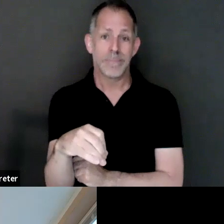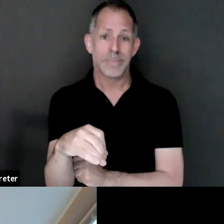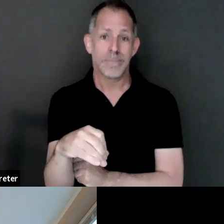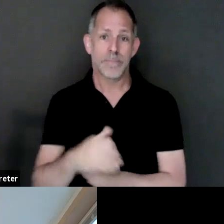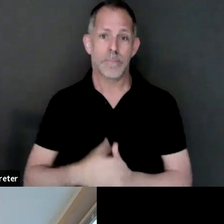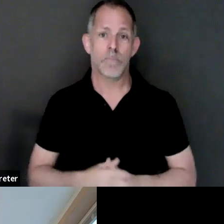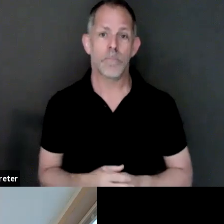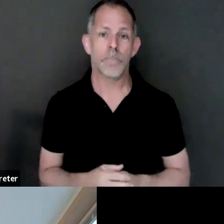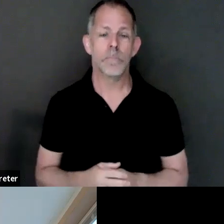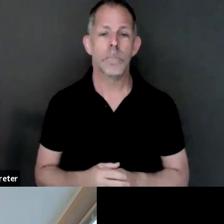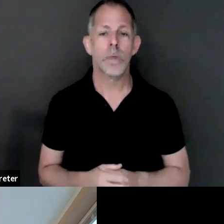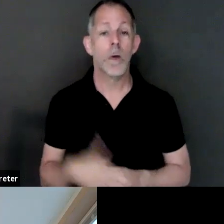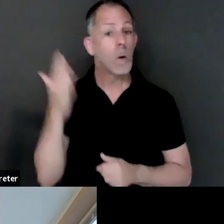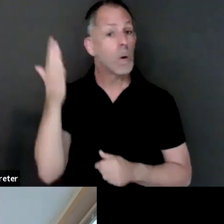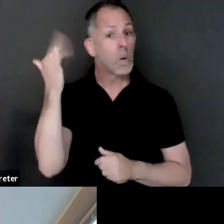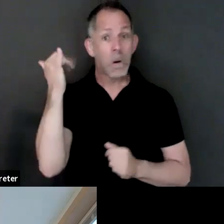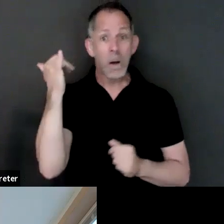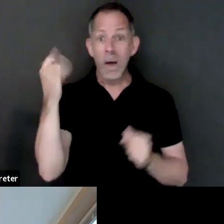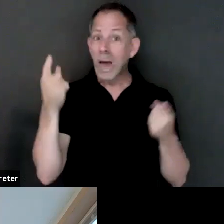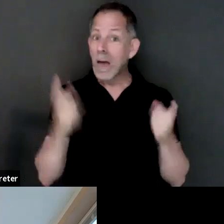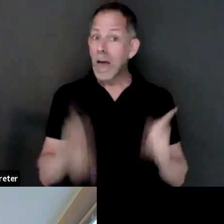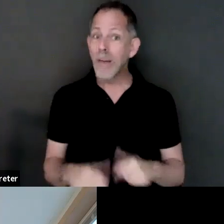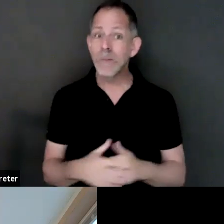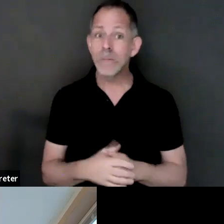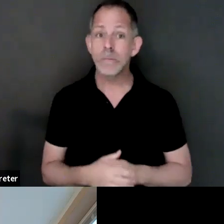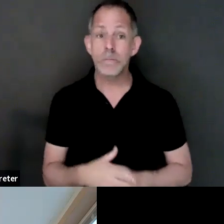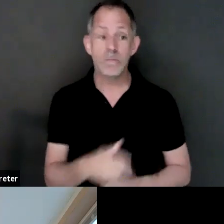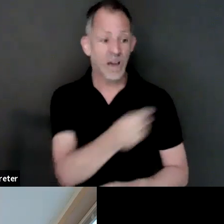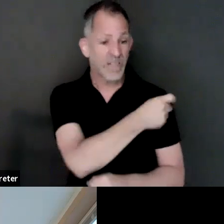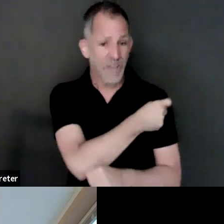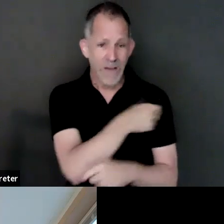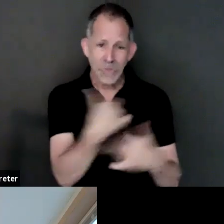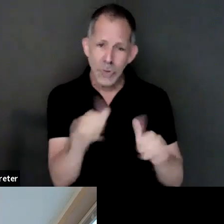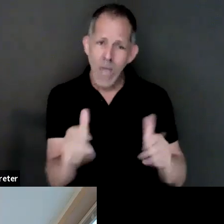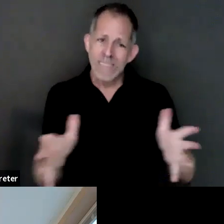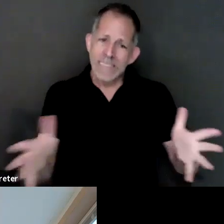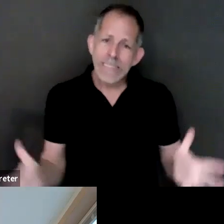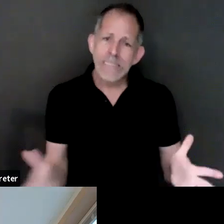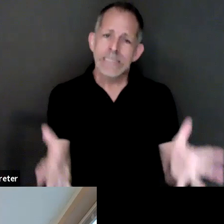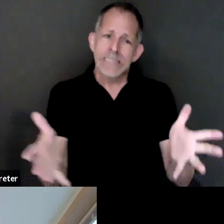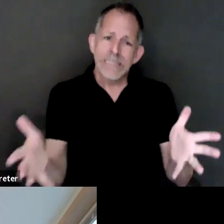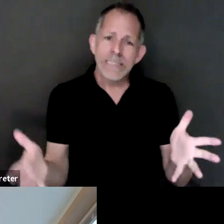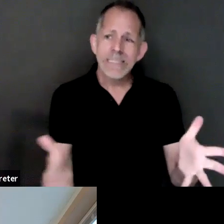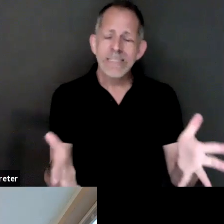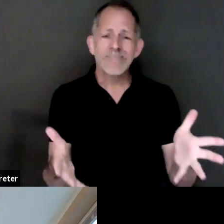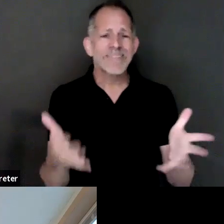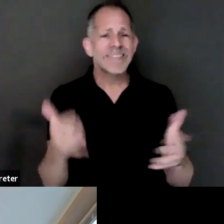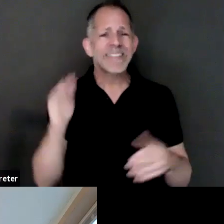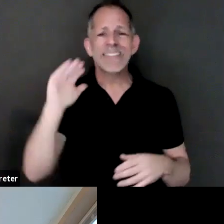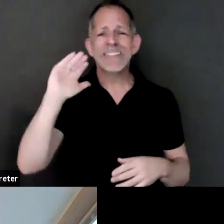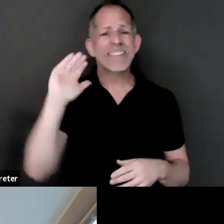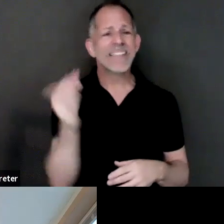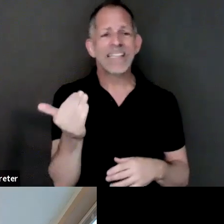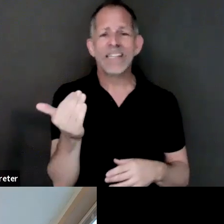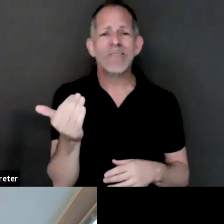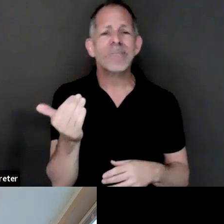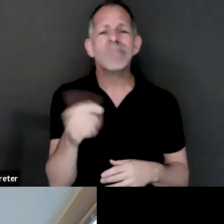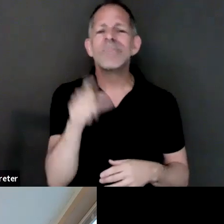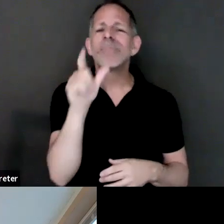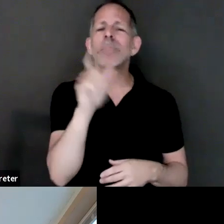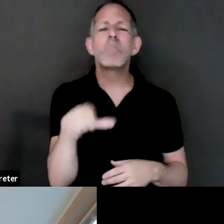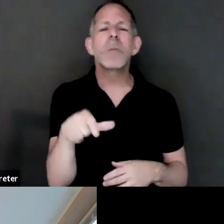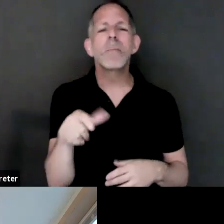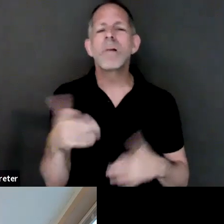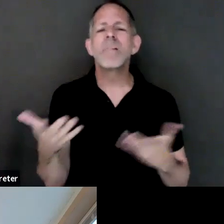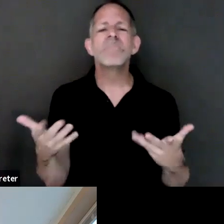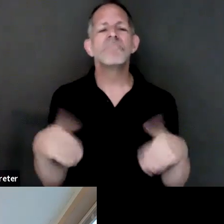effort. We still have over, nearly 250,000 unvaccinated people over 12 years of age